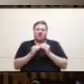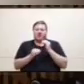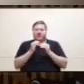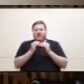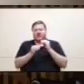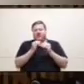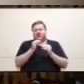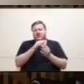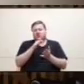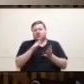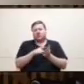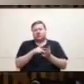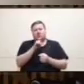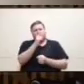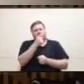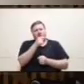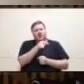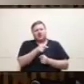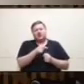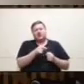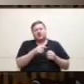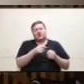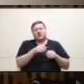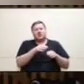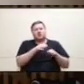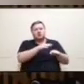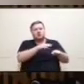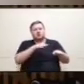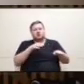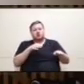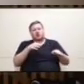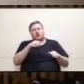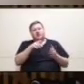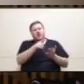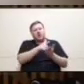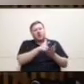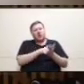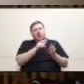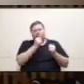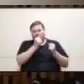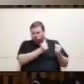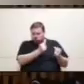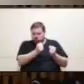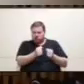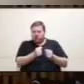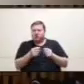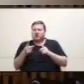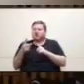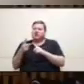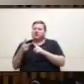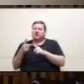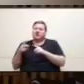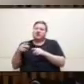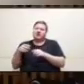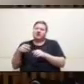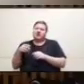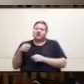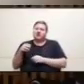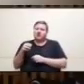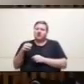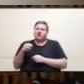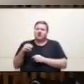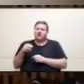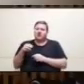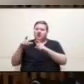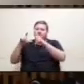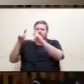The one is appointed for traffic law enforcement, and then the other one is appointed to help with matters of installation of meter